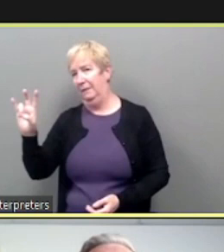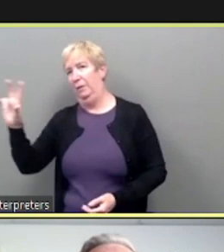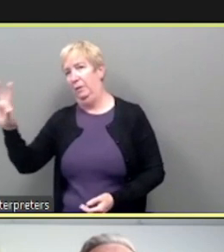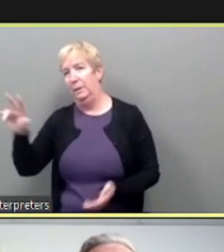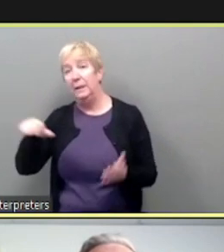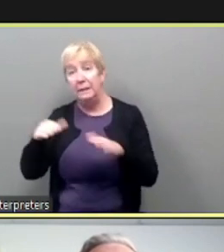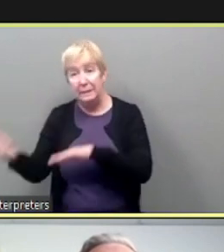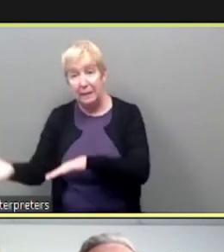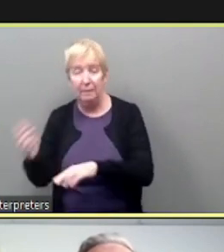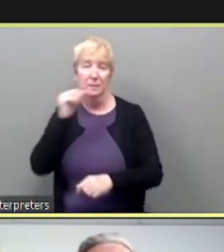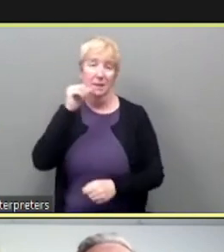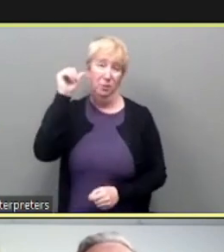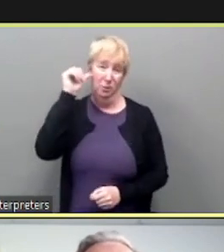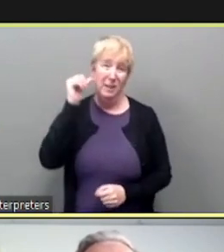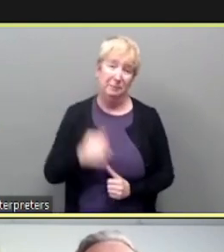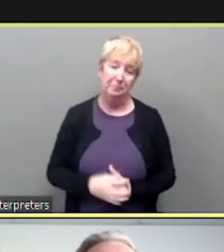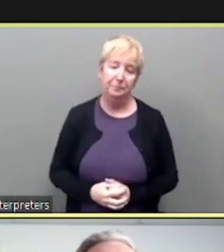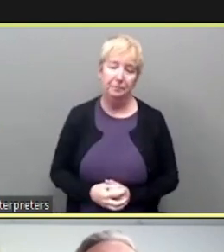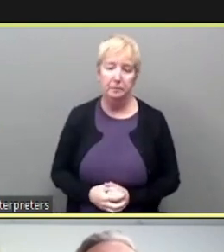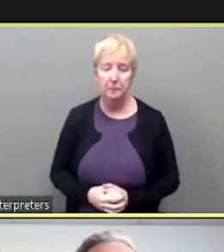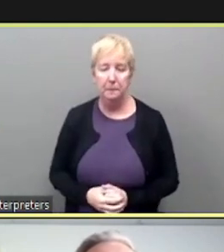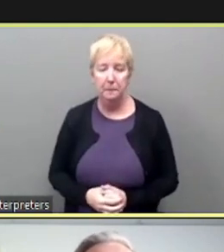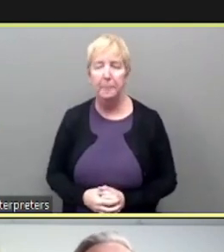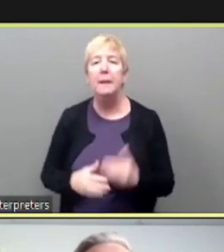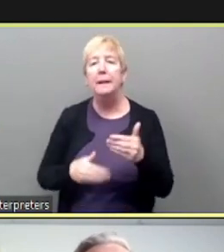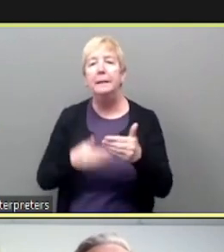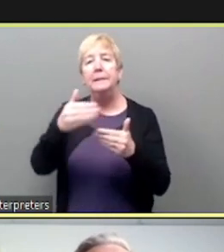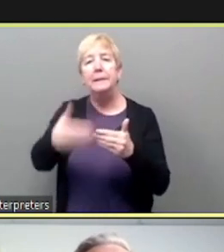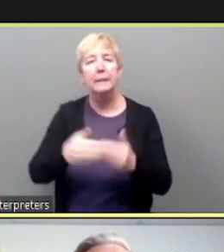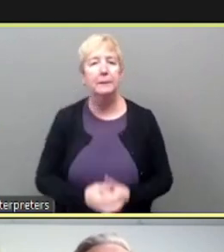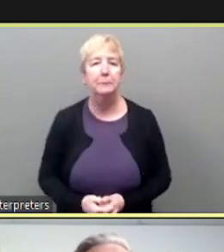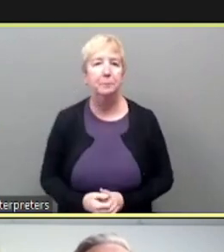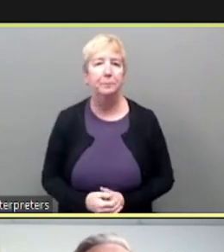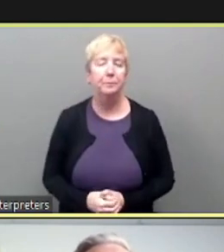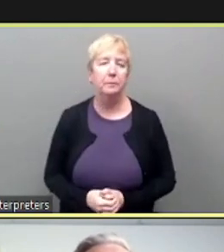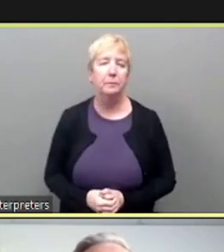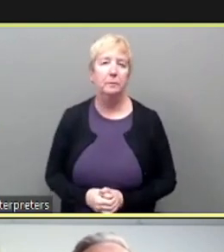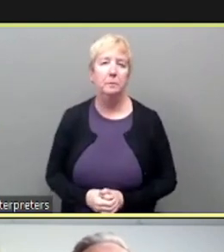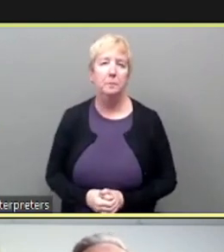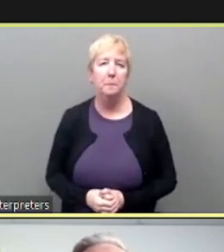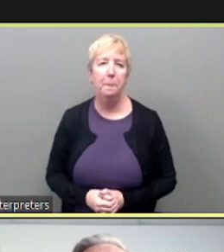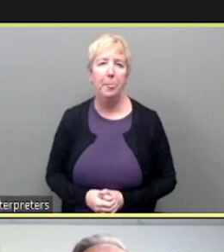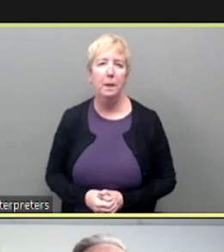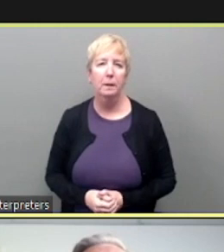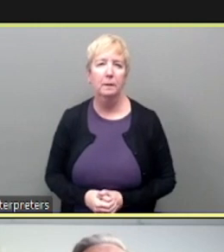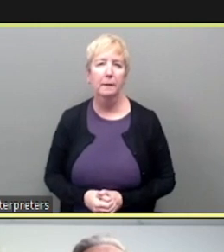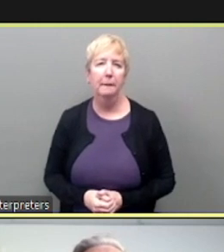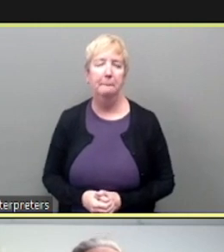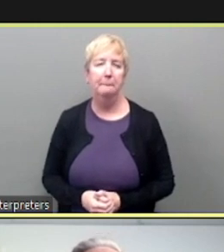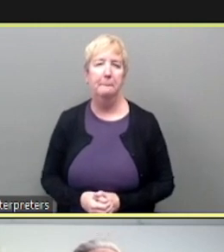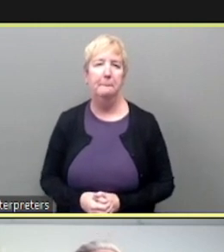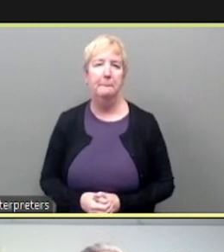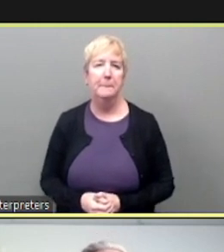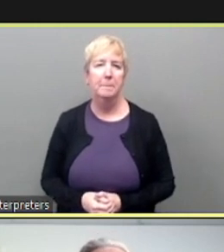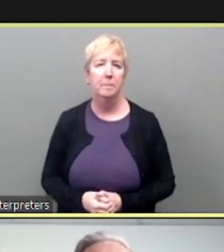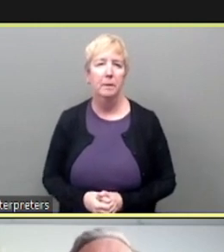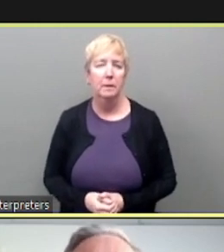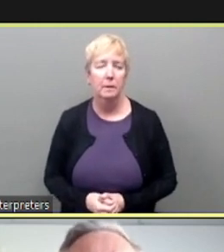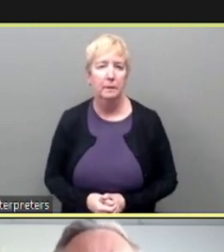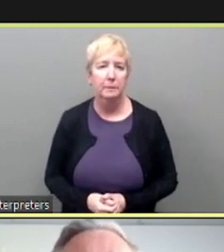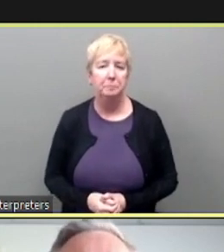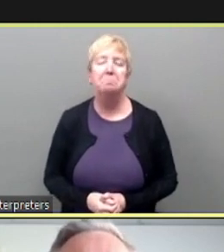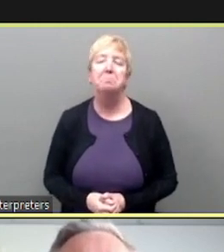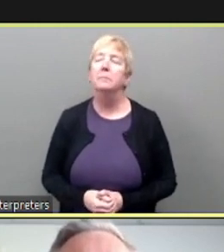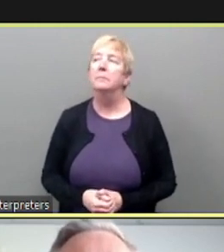was yesterday, not the first. Next slide, please. I wanted to mention